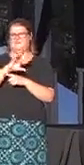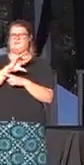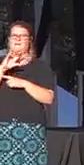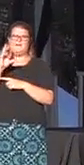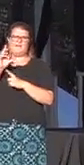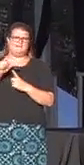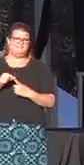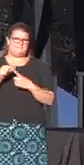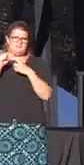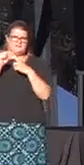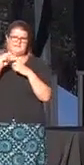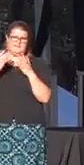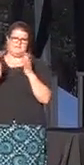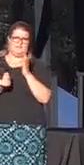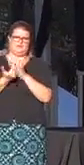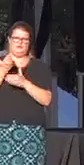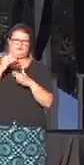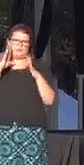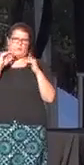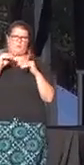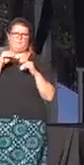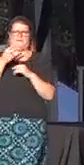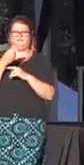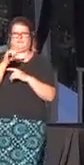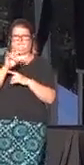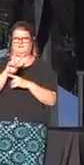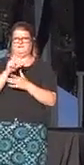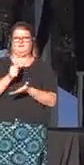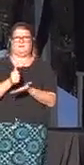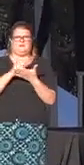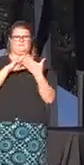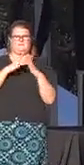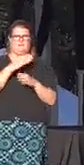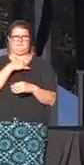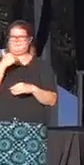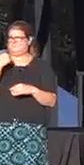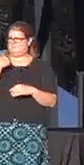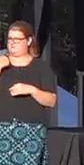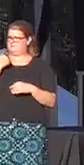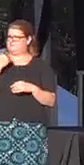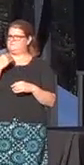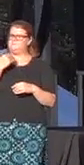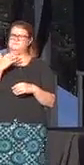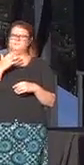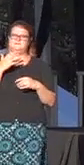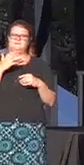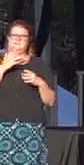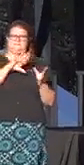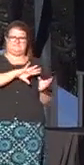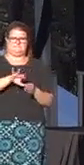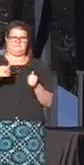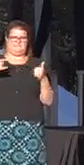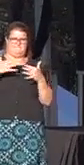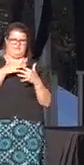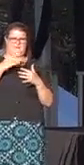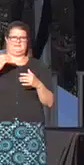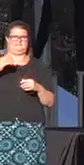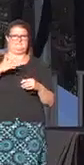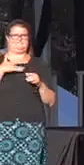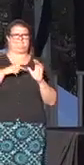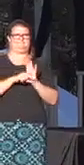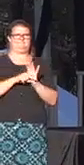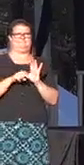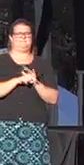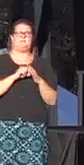and especially the new hope in HIV to help community members get past the fear and stigma that